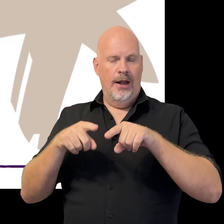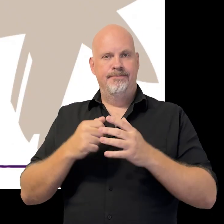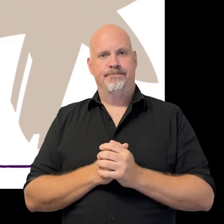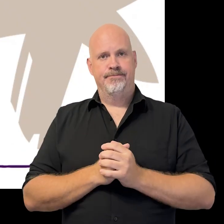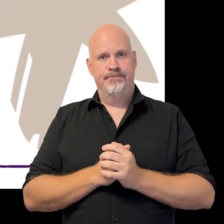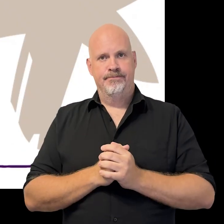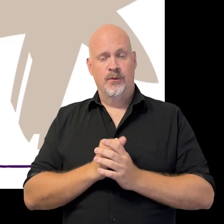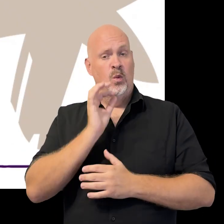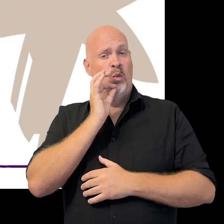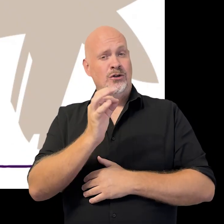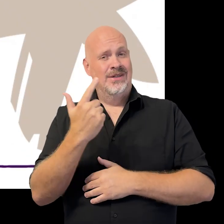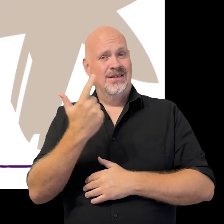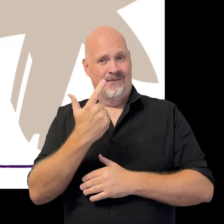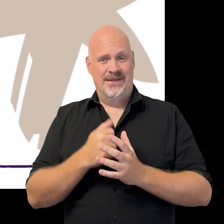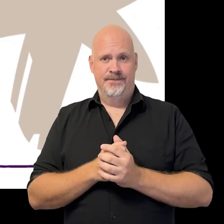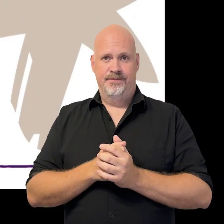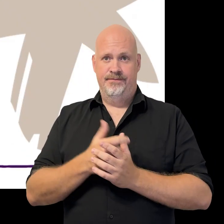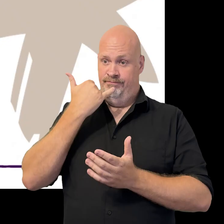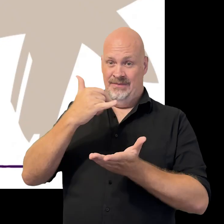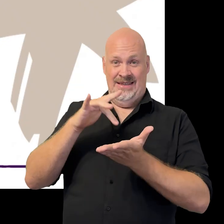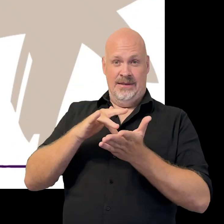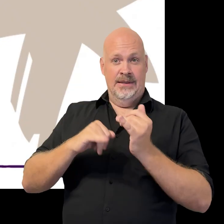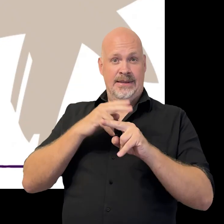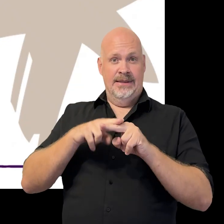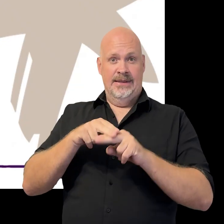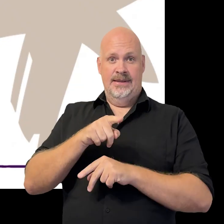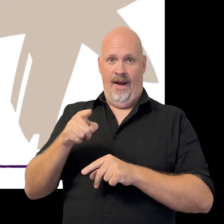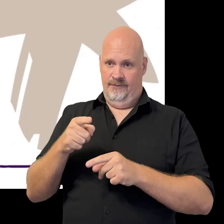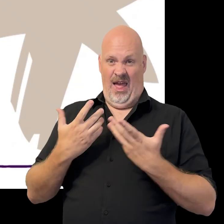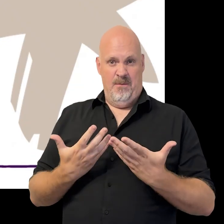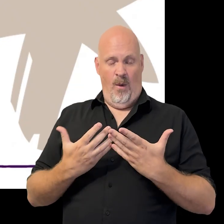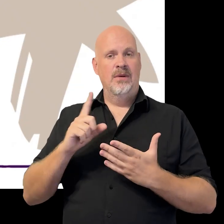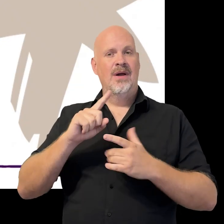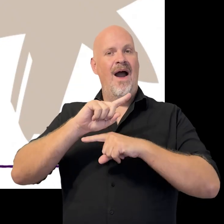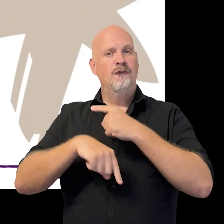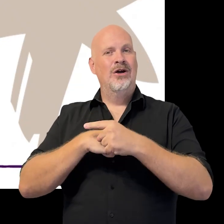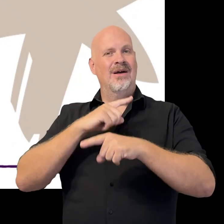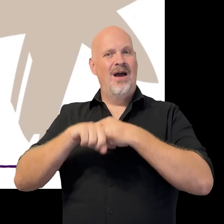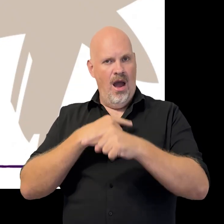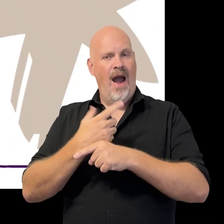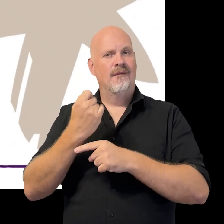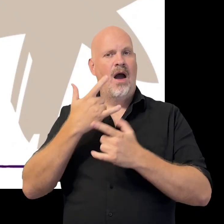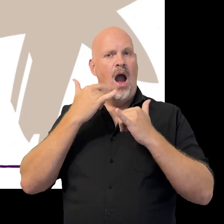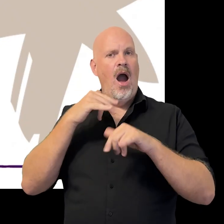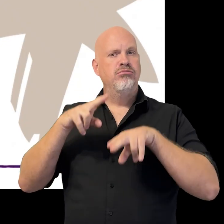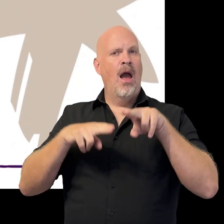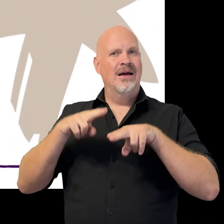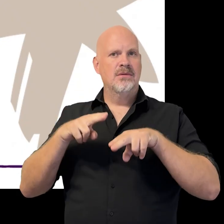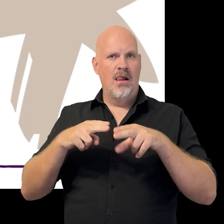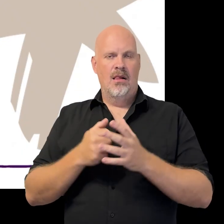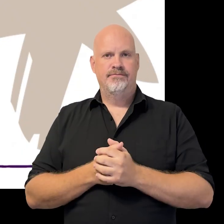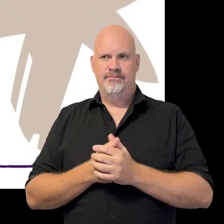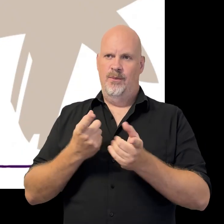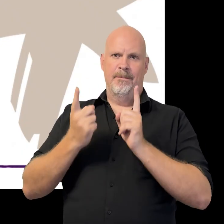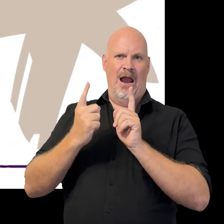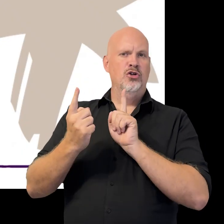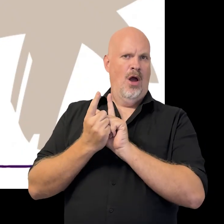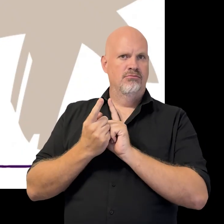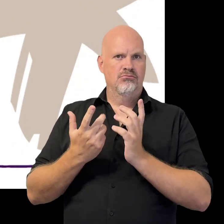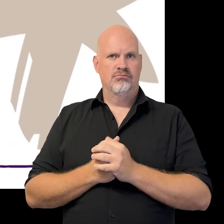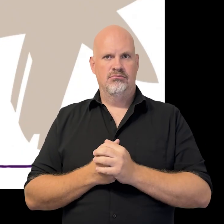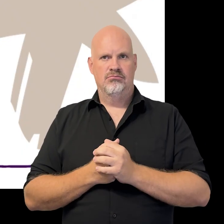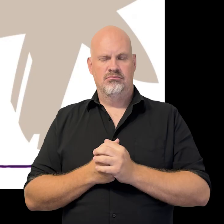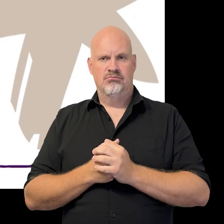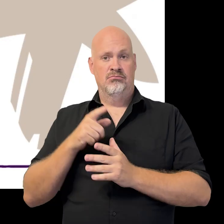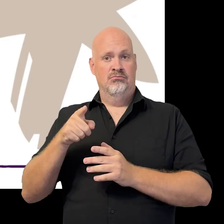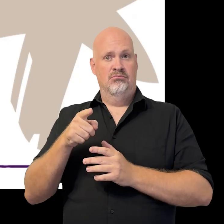what has been said in the literature review about addressing this research aim and about this particular